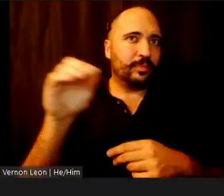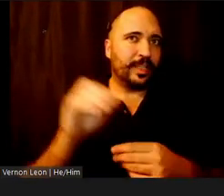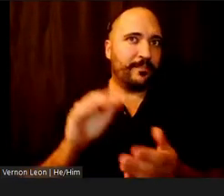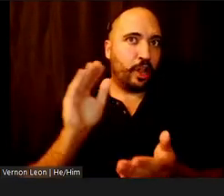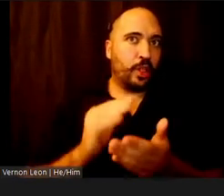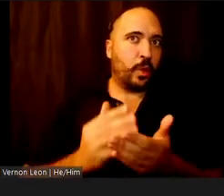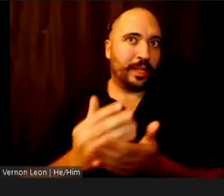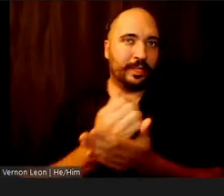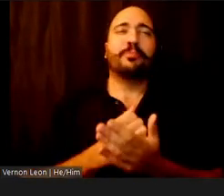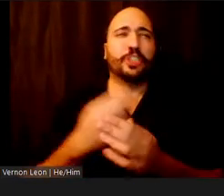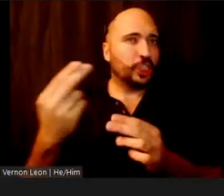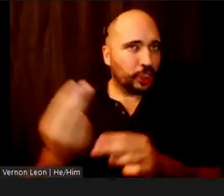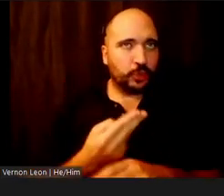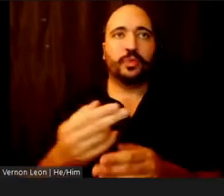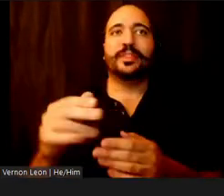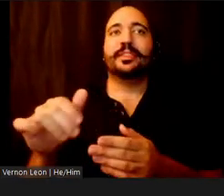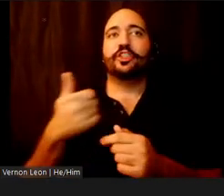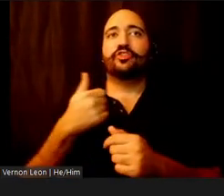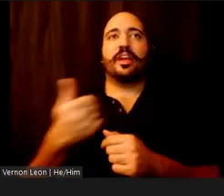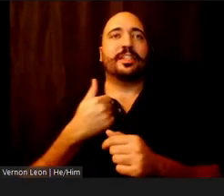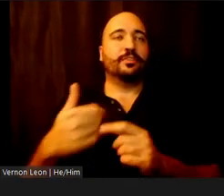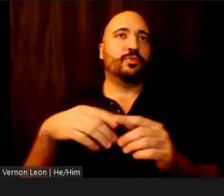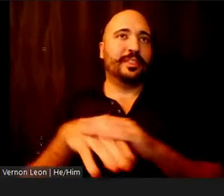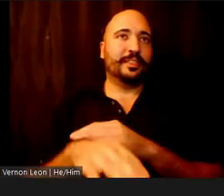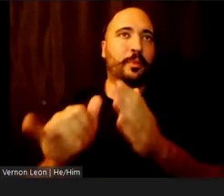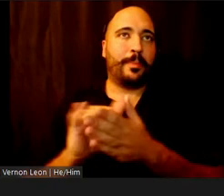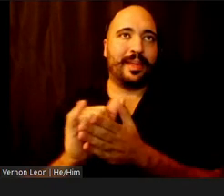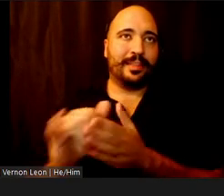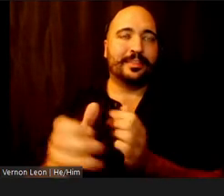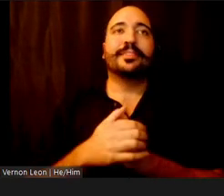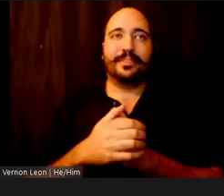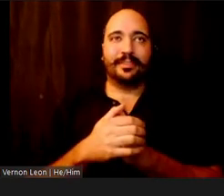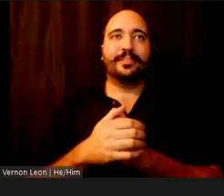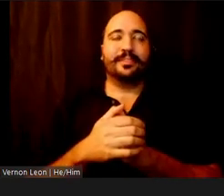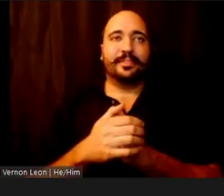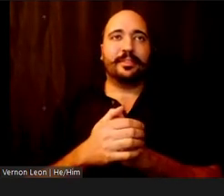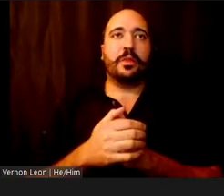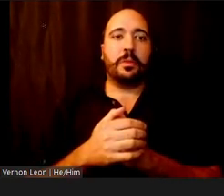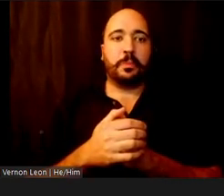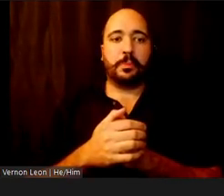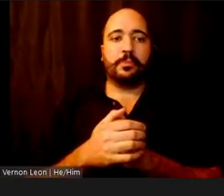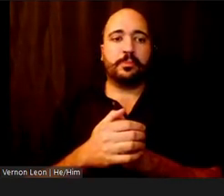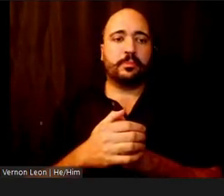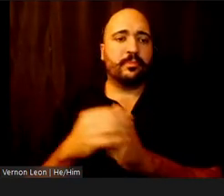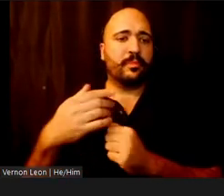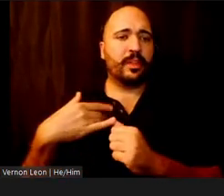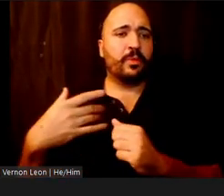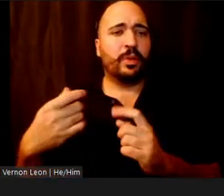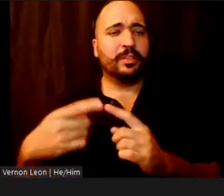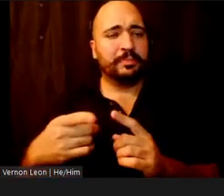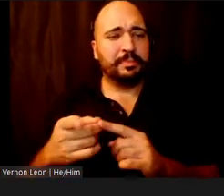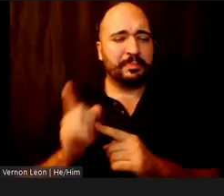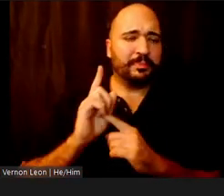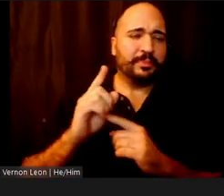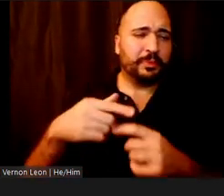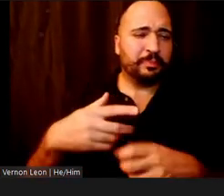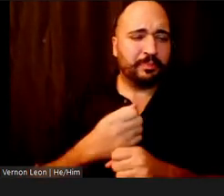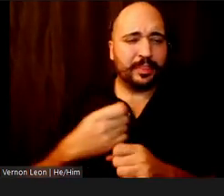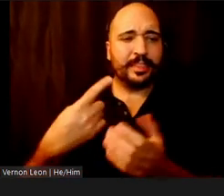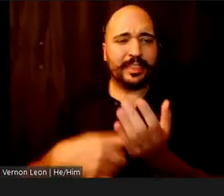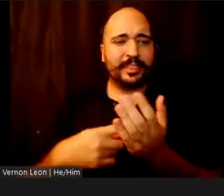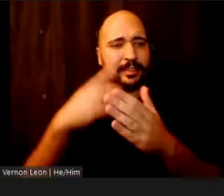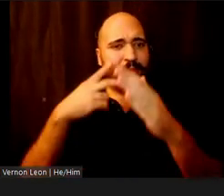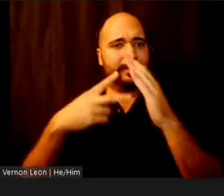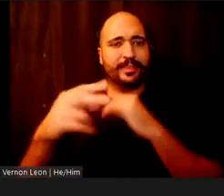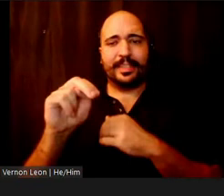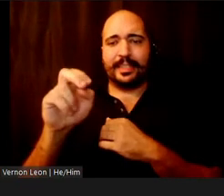transit to reach the Manhattan Central Business District. I want to take just a moment to discuss or describe the anticipated NEPA schedule. We've